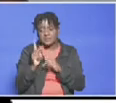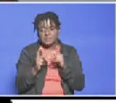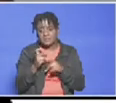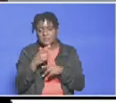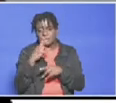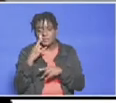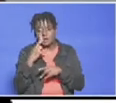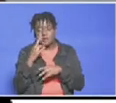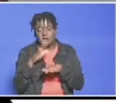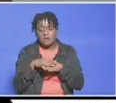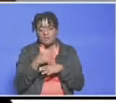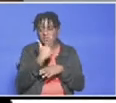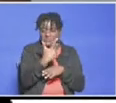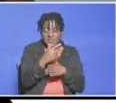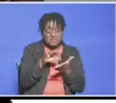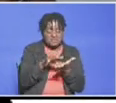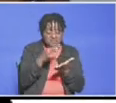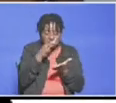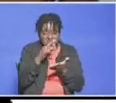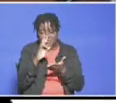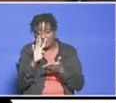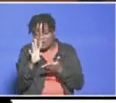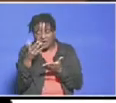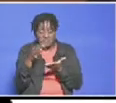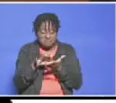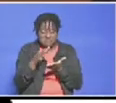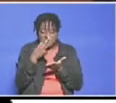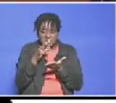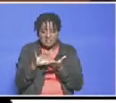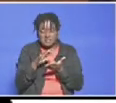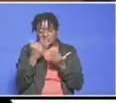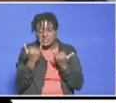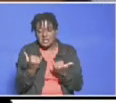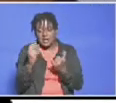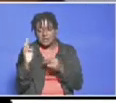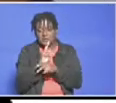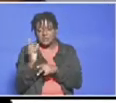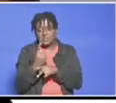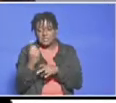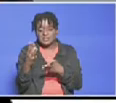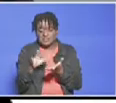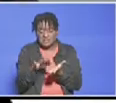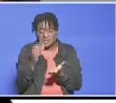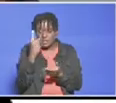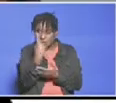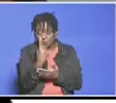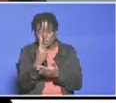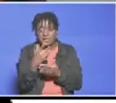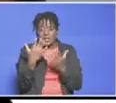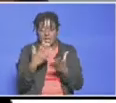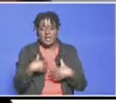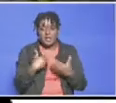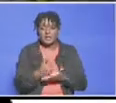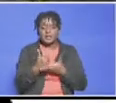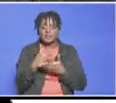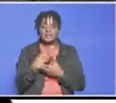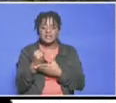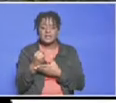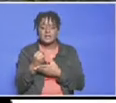on 3 and 4 pills, now they down to 1, and it helping them to maintain their